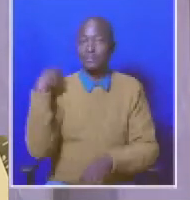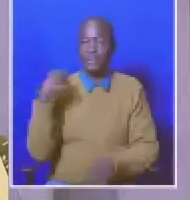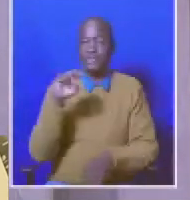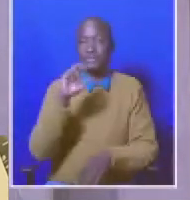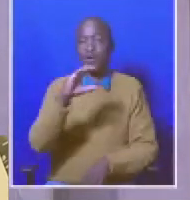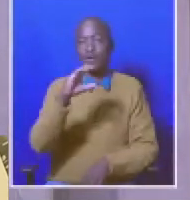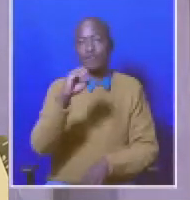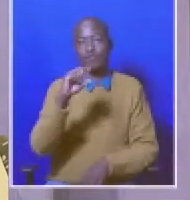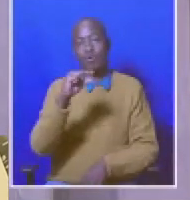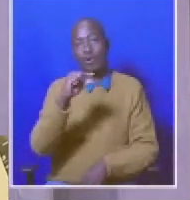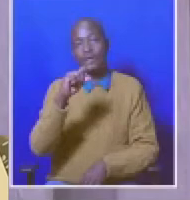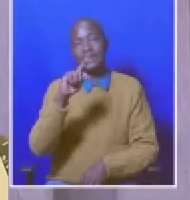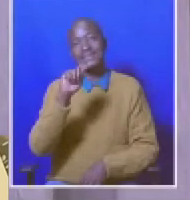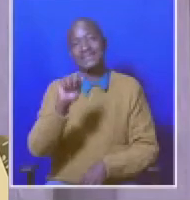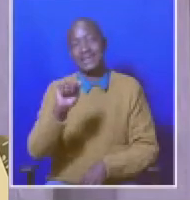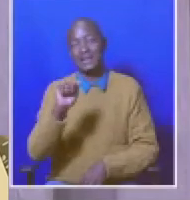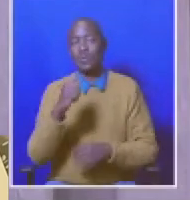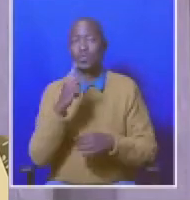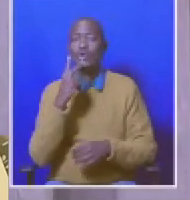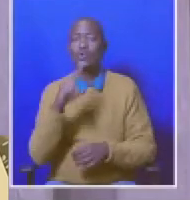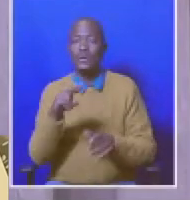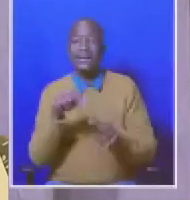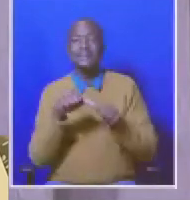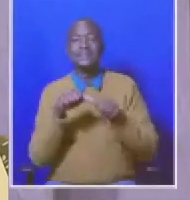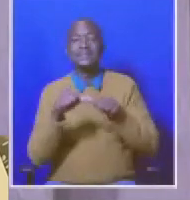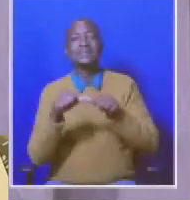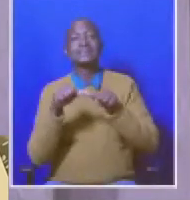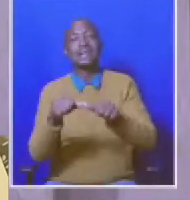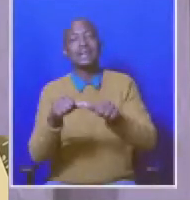We will look at sustainable solutions.